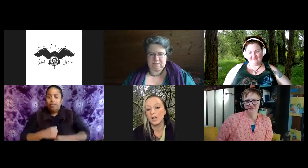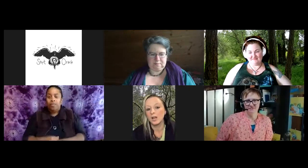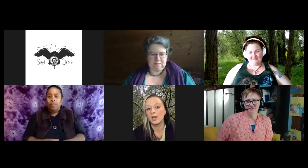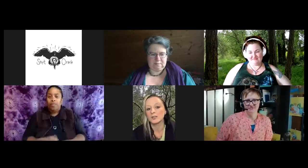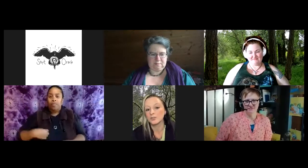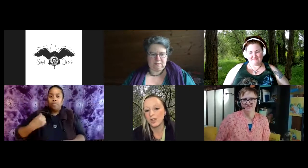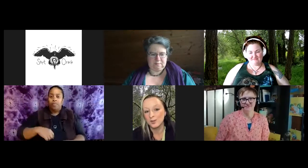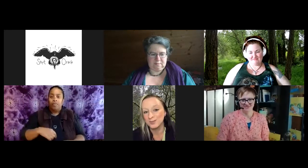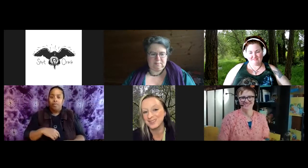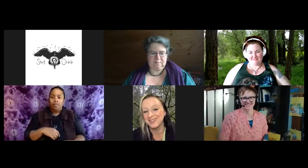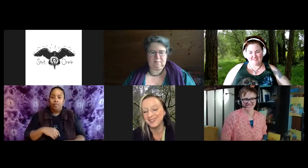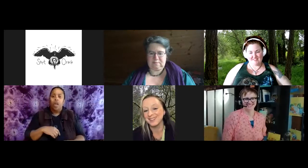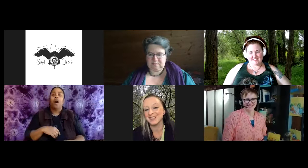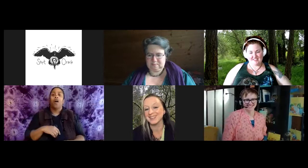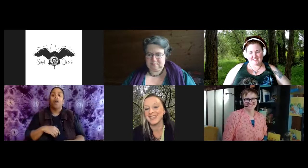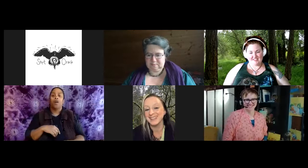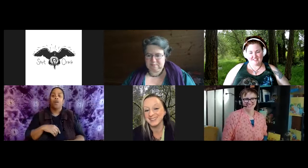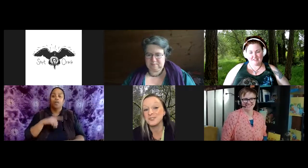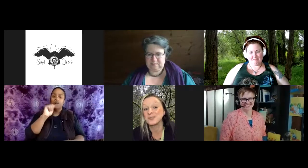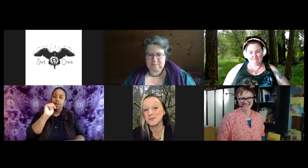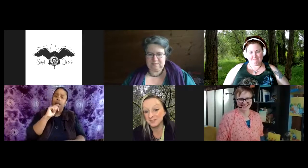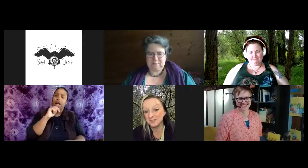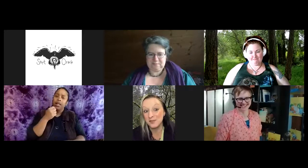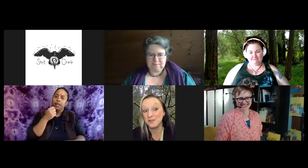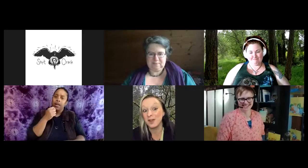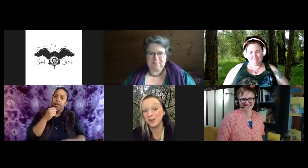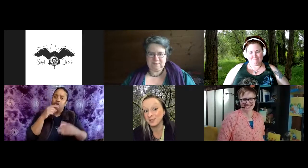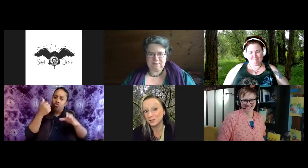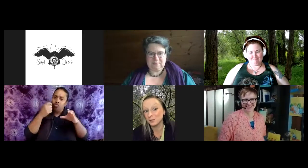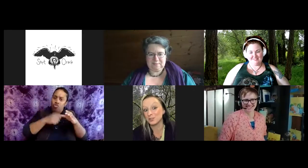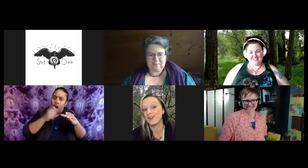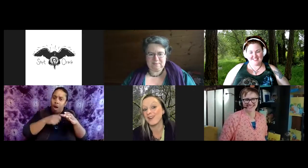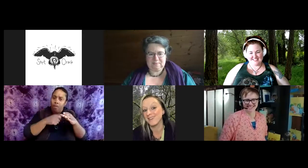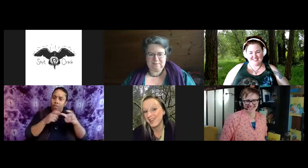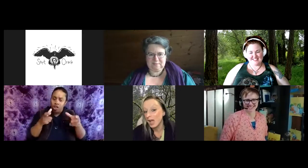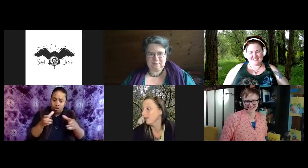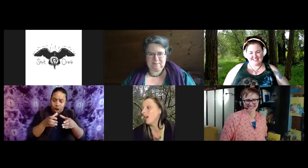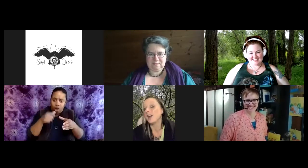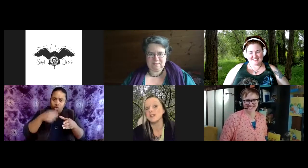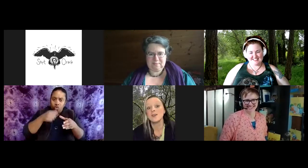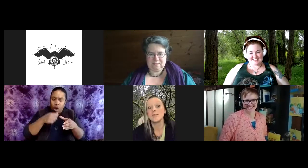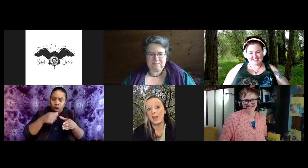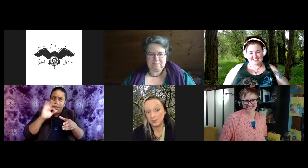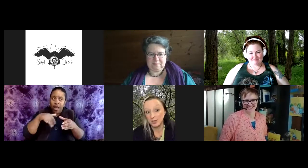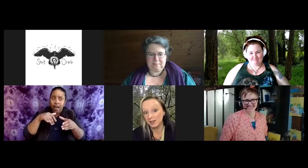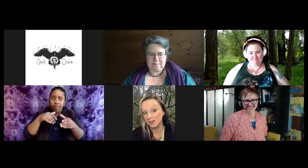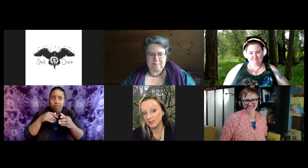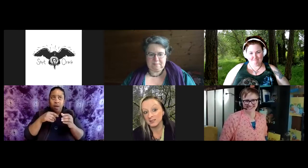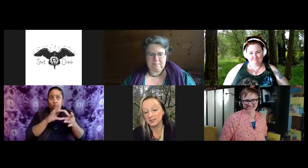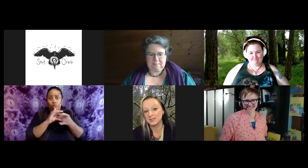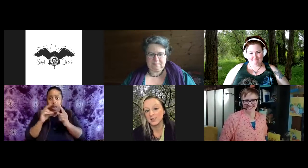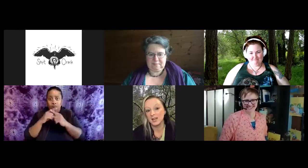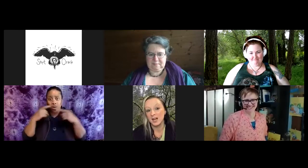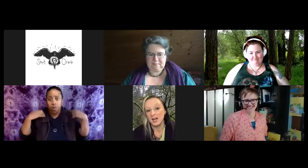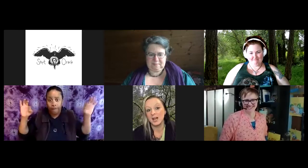Oh, tongue drums are an instrument of the fairies for sure. And I know that